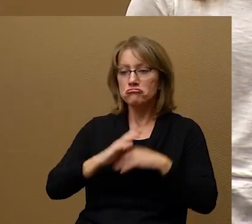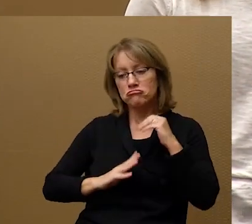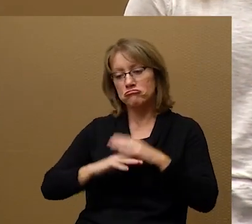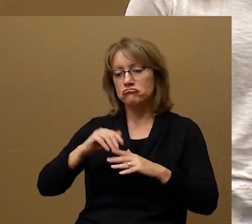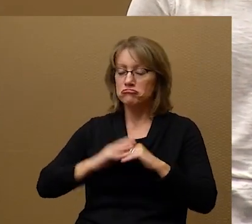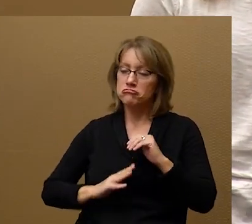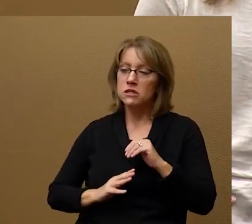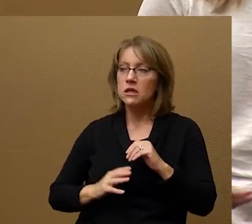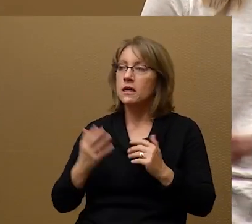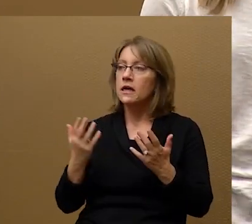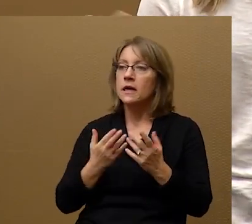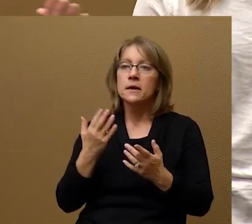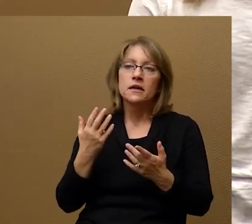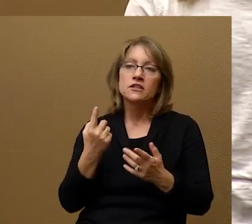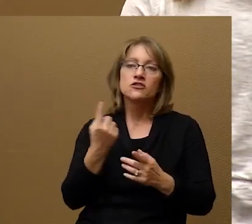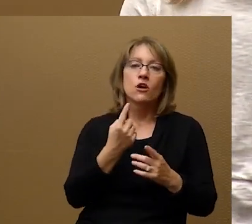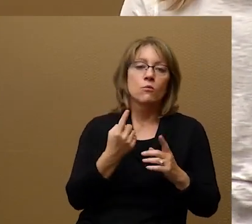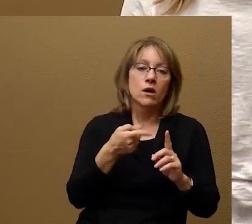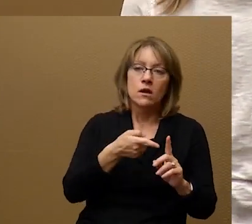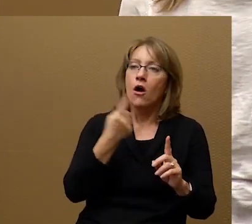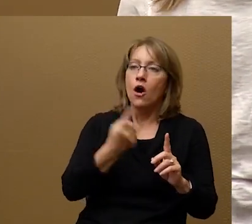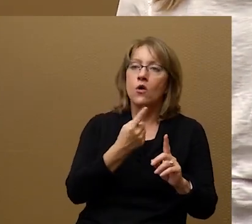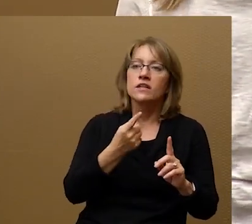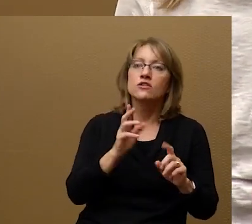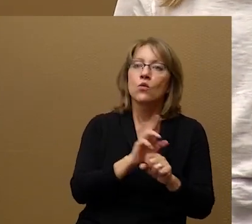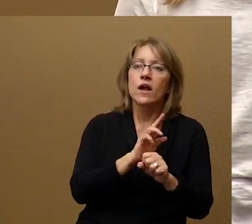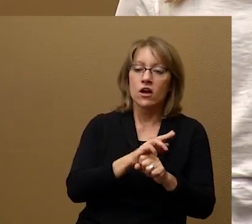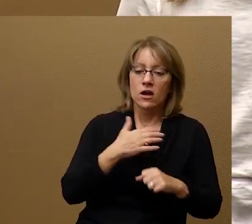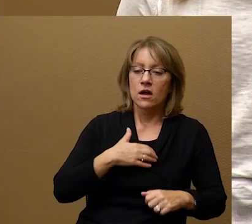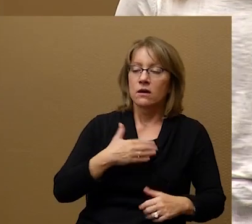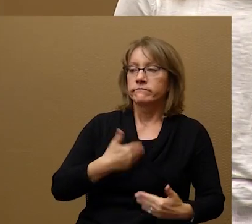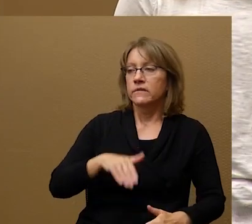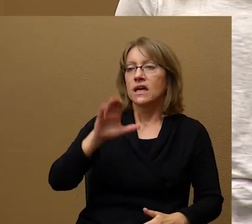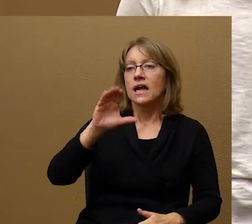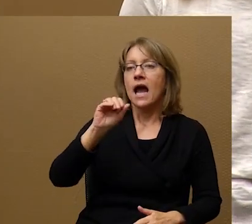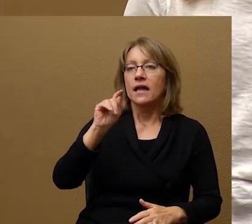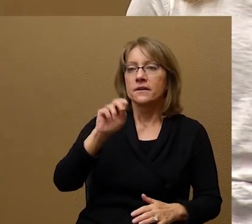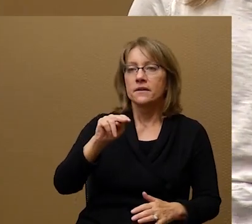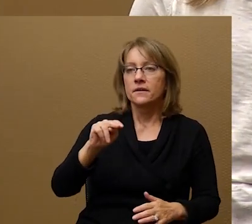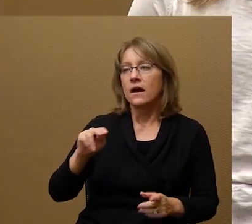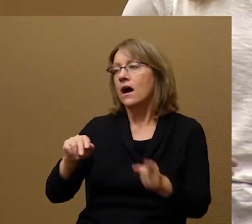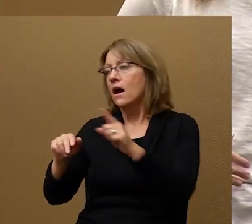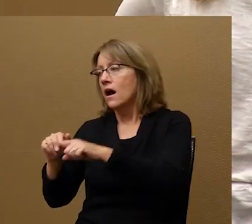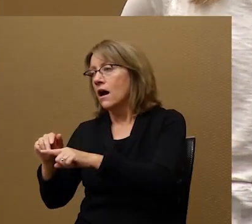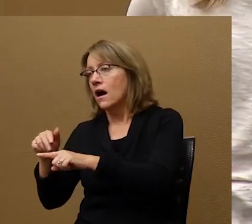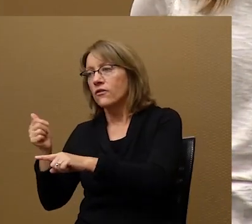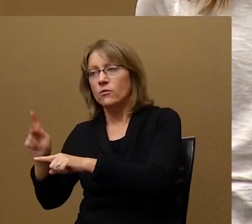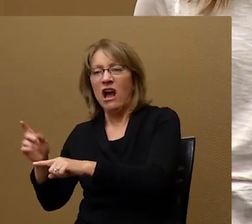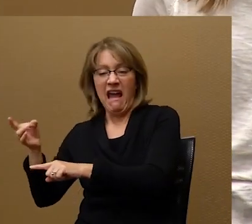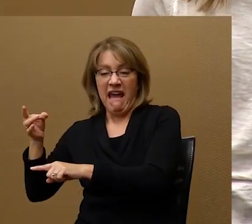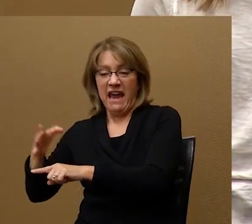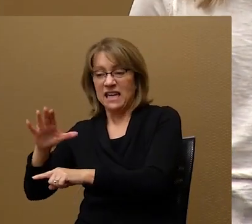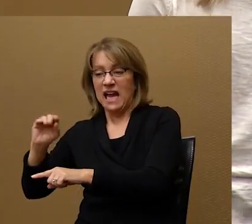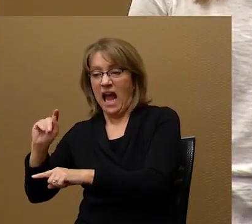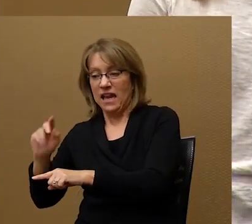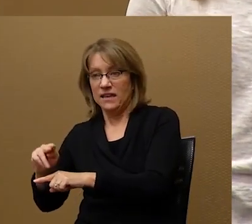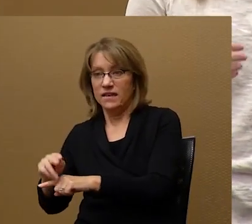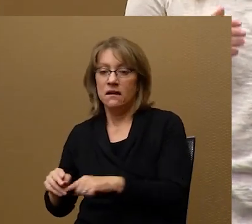might always wear cotton. The other person might hate cotton. A kid might seek something that's